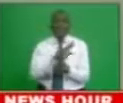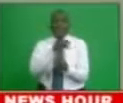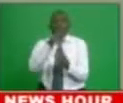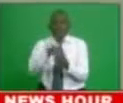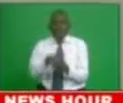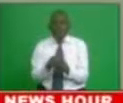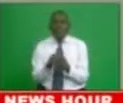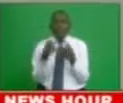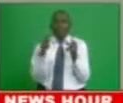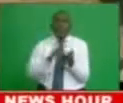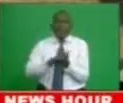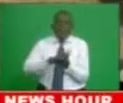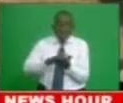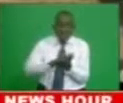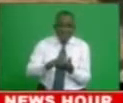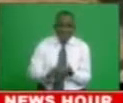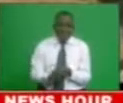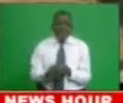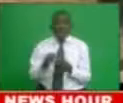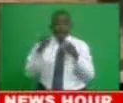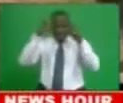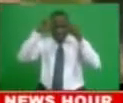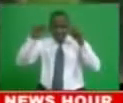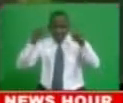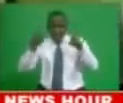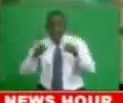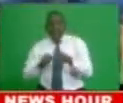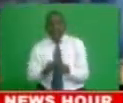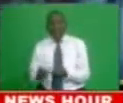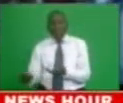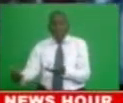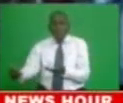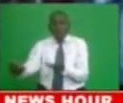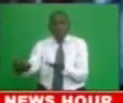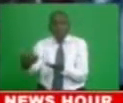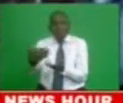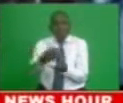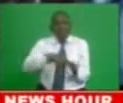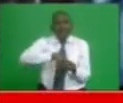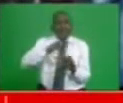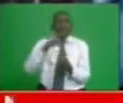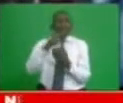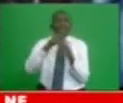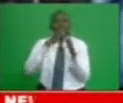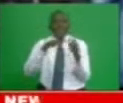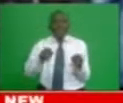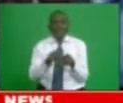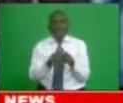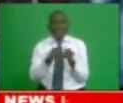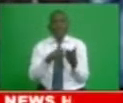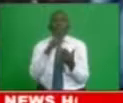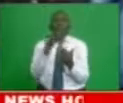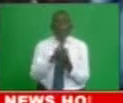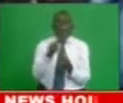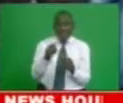in a public cleanup operation. Mr. Magufuli picked up rubbish from the street outside State House as part of the scheme,